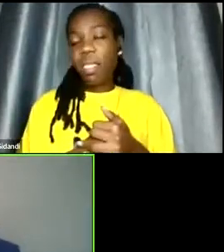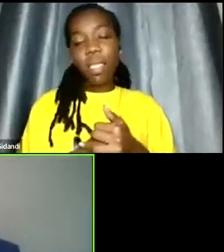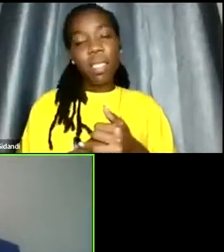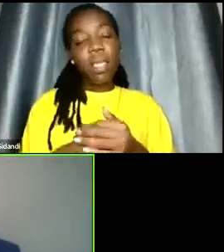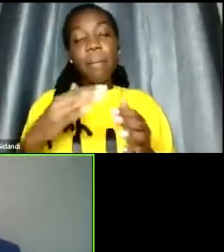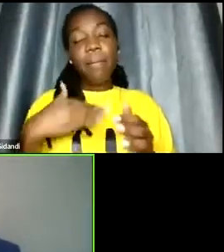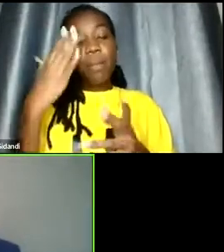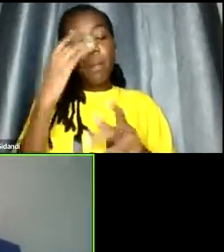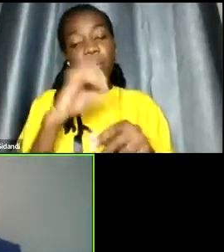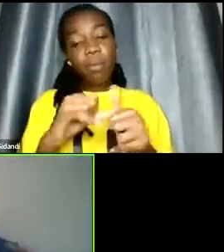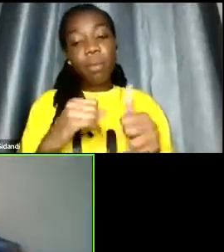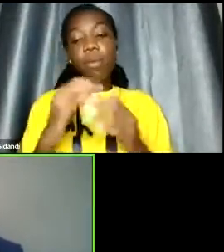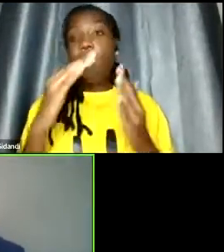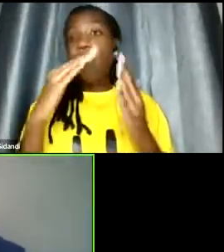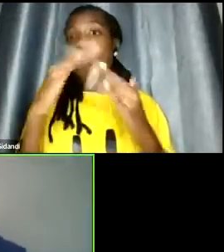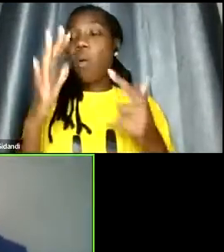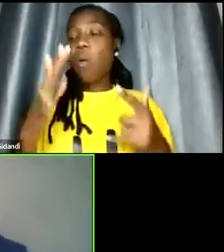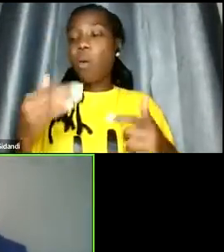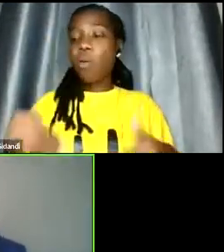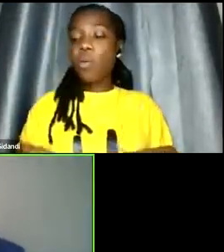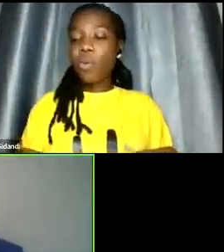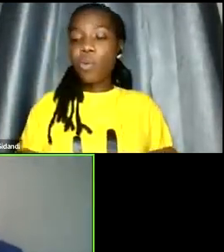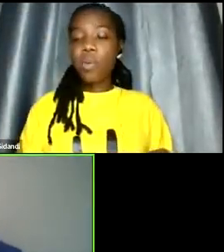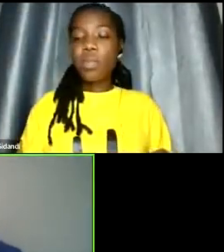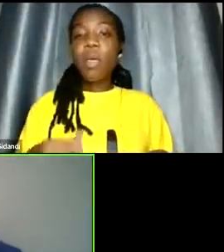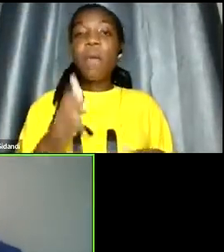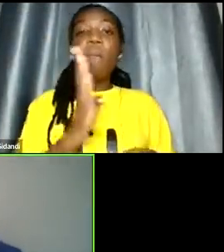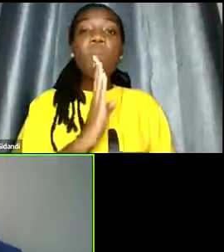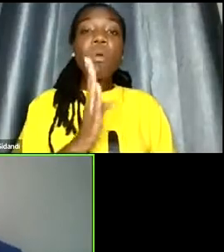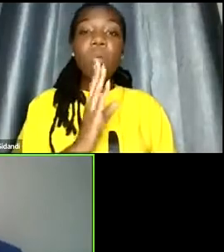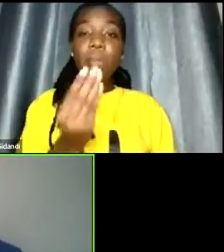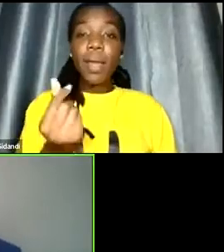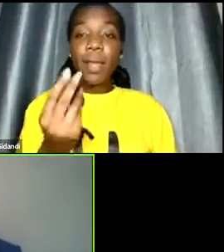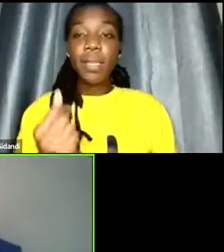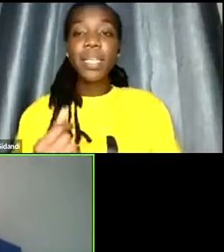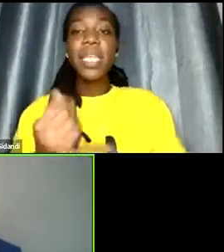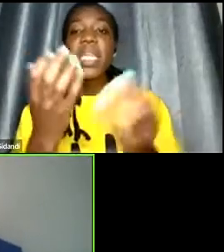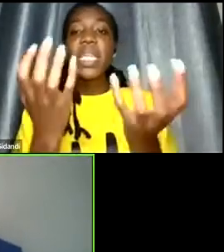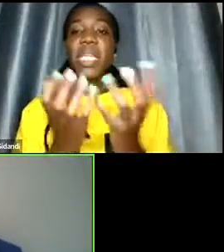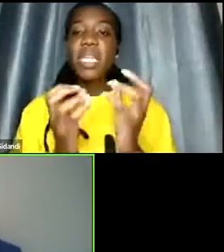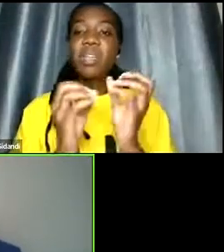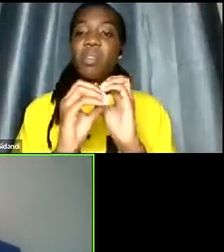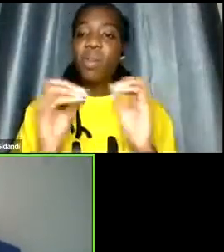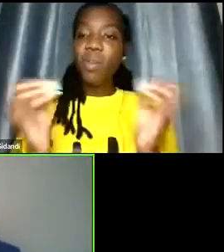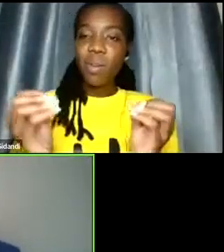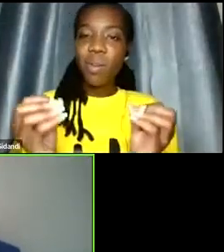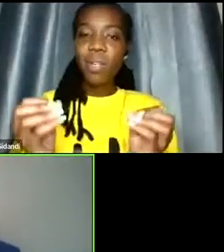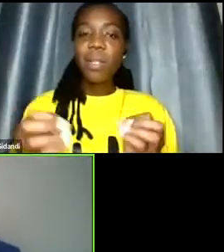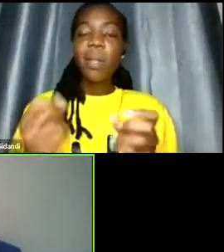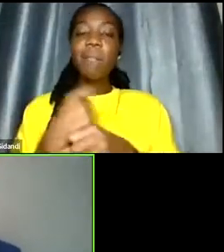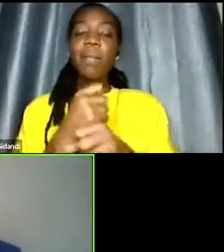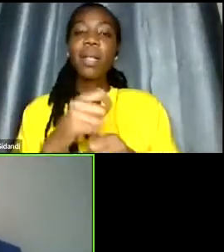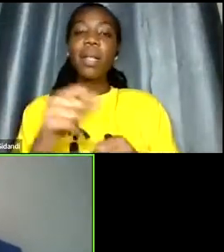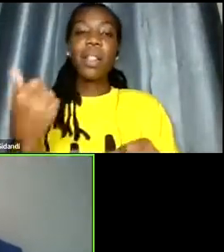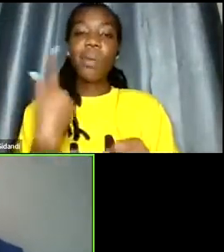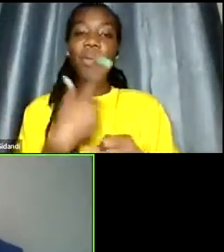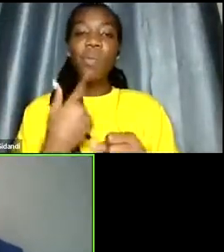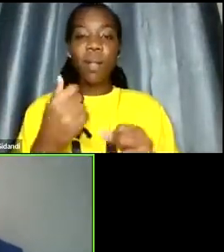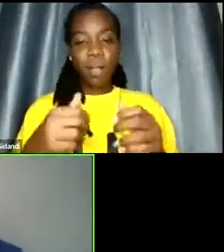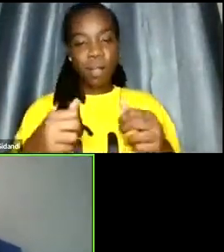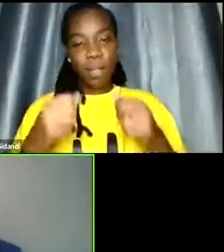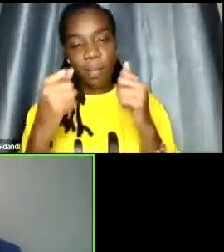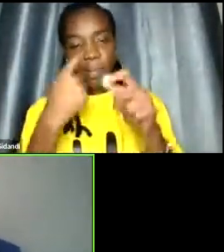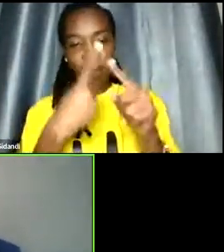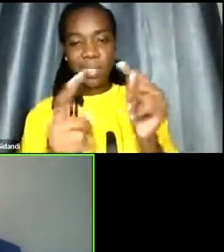people who borrow money that they don't need to impress people that don't care, and ultimately end